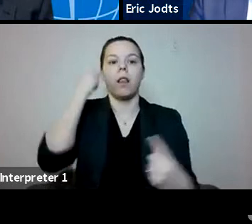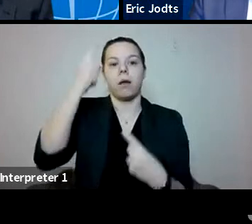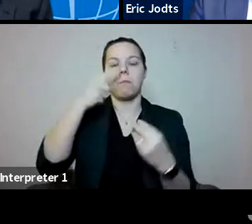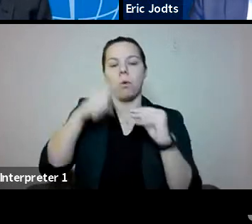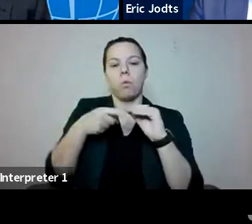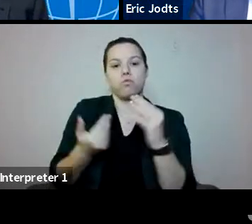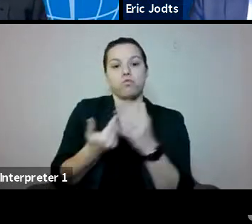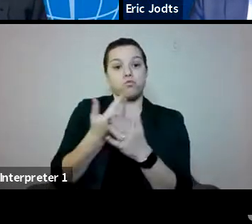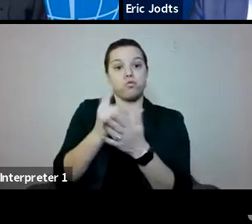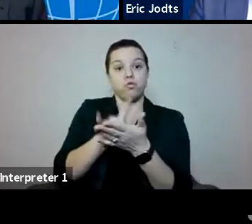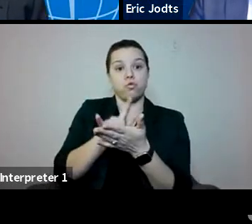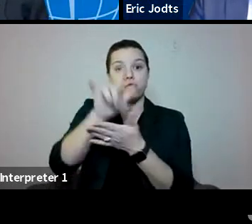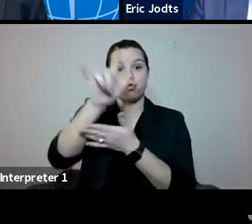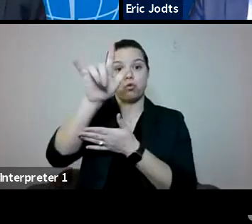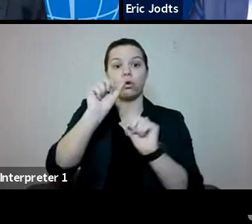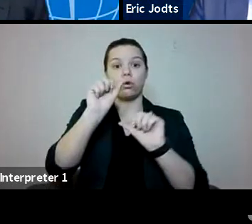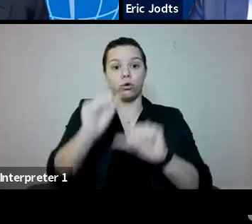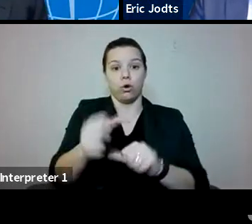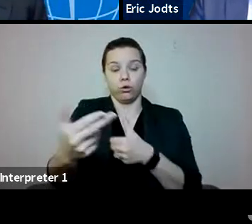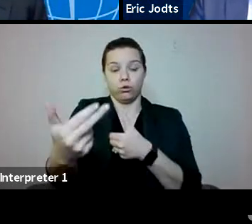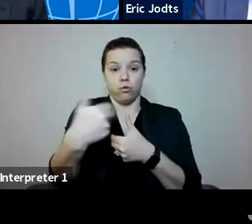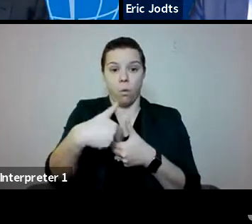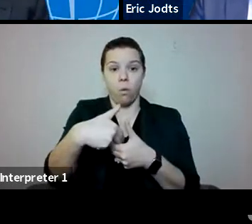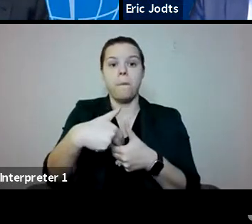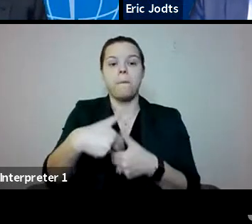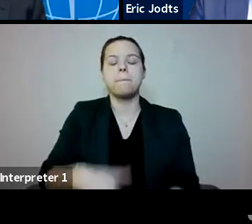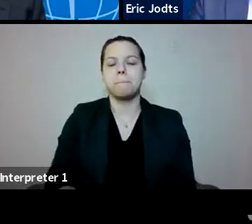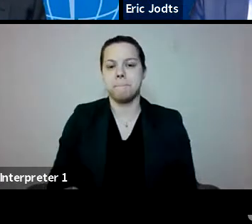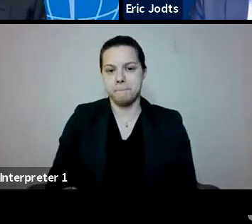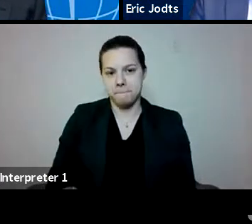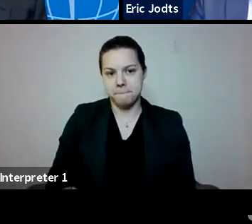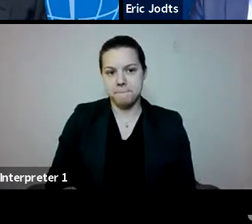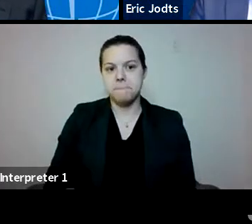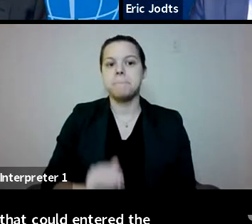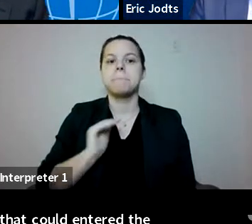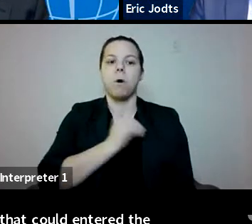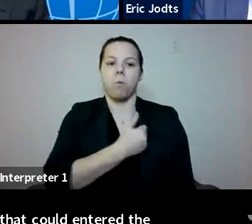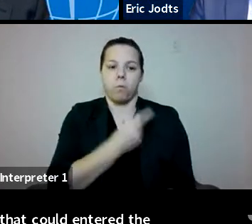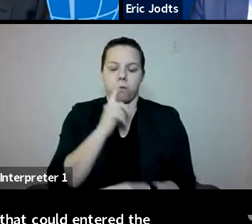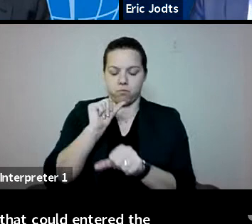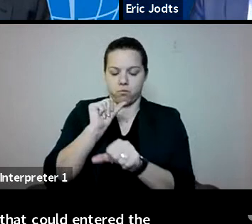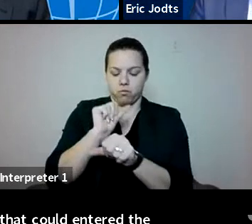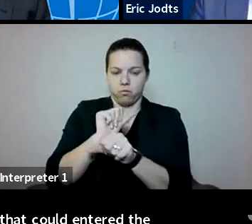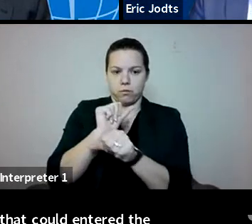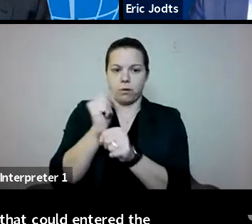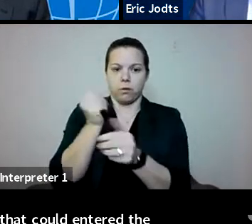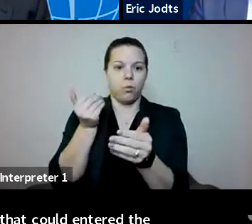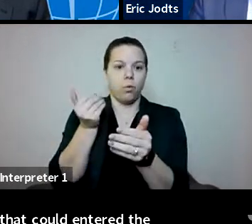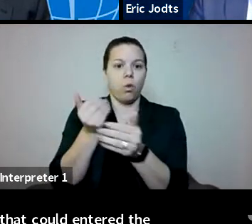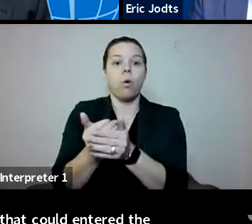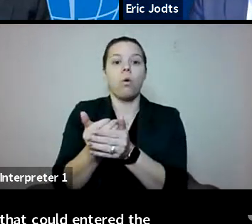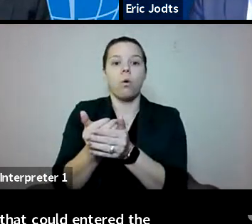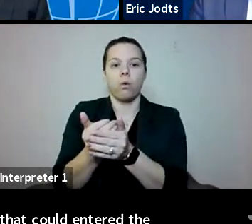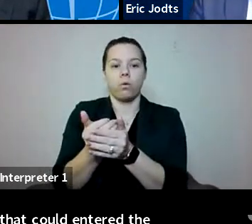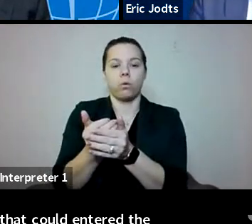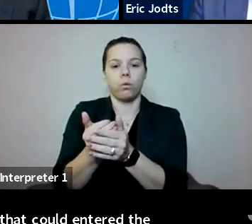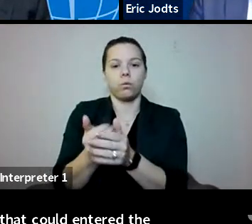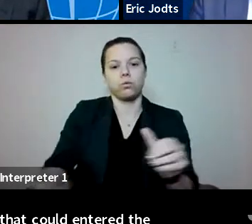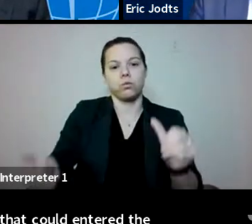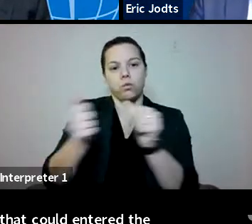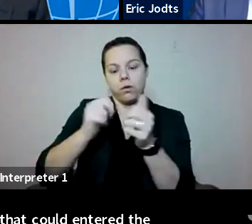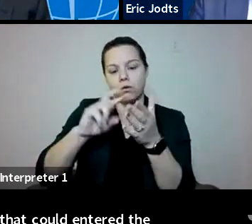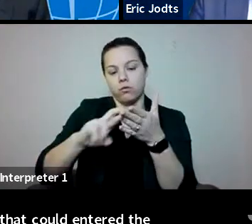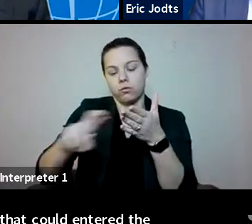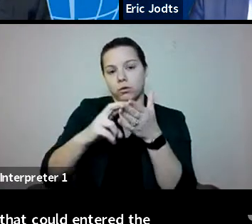that could enter the national airspace. So we've been working very closely with researchers